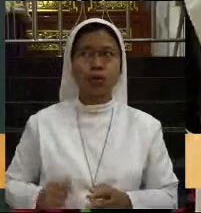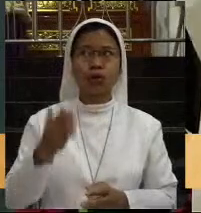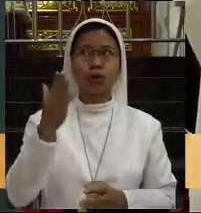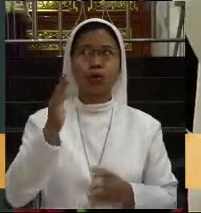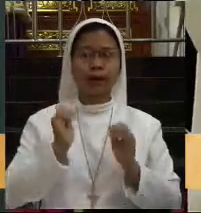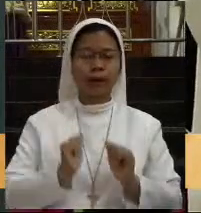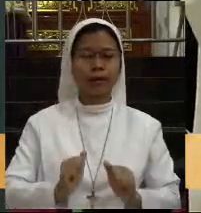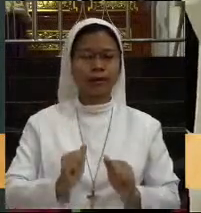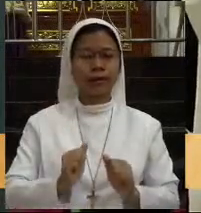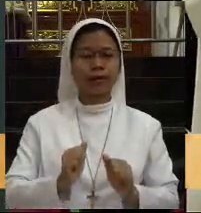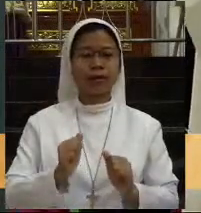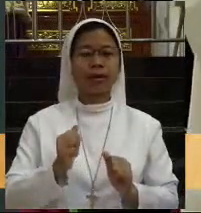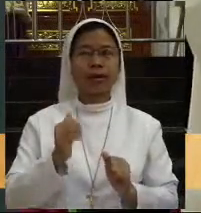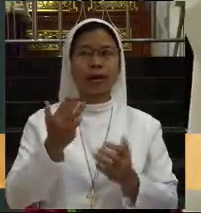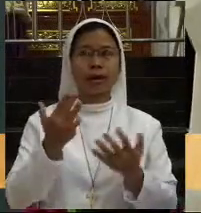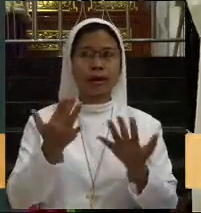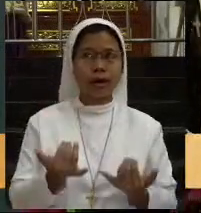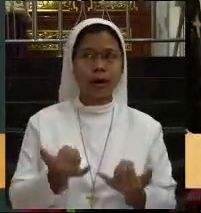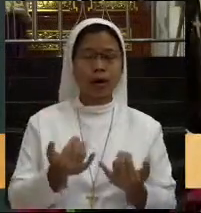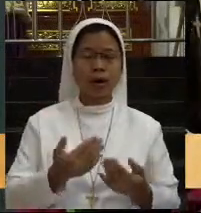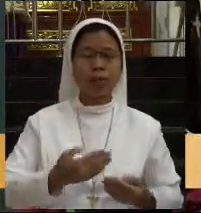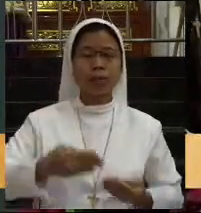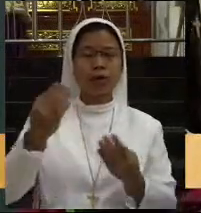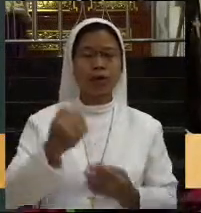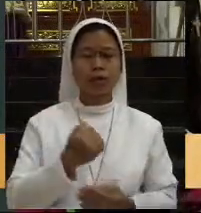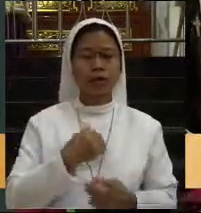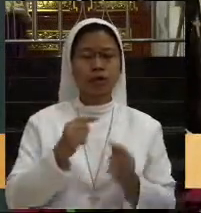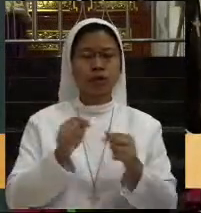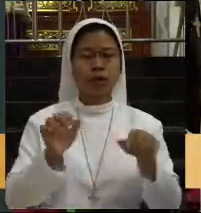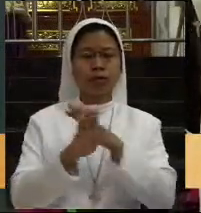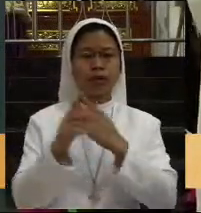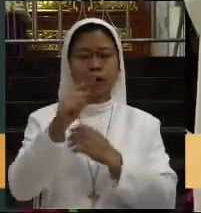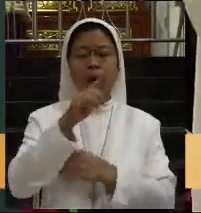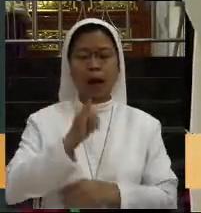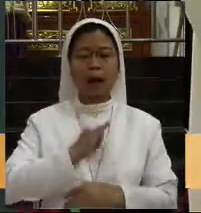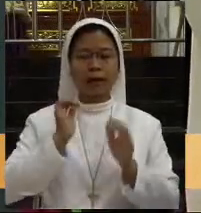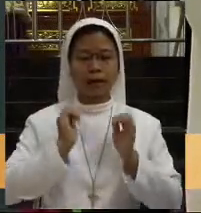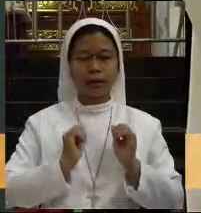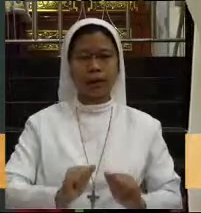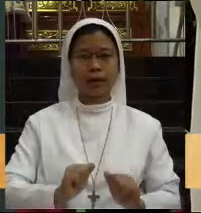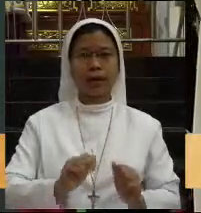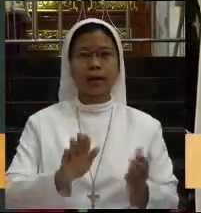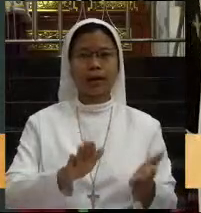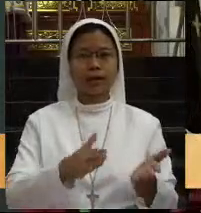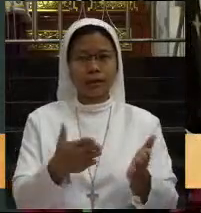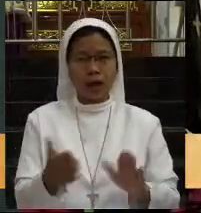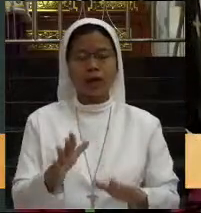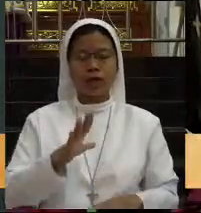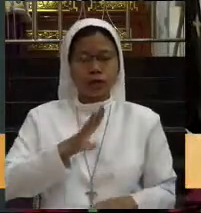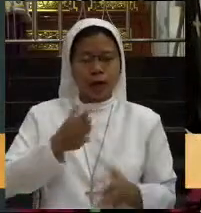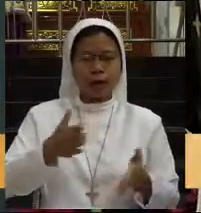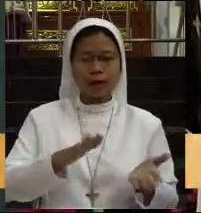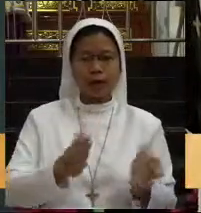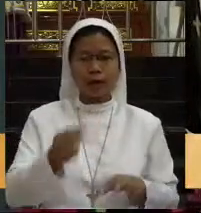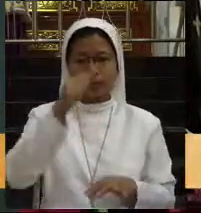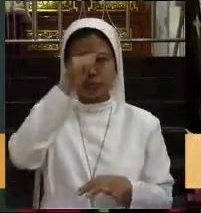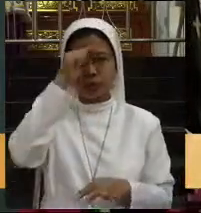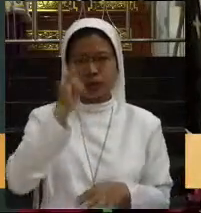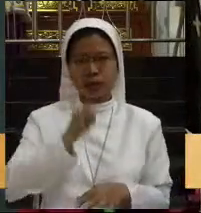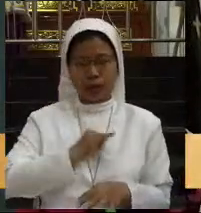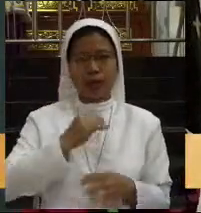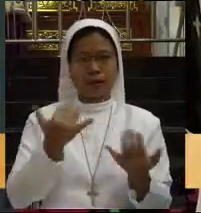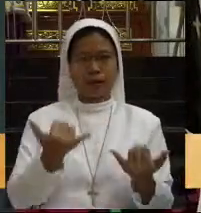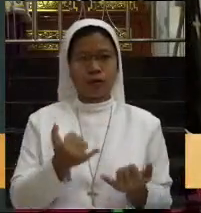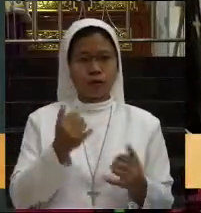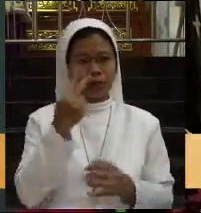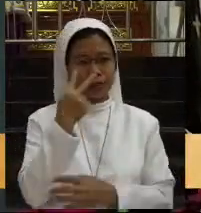ready to die because I've seen what you promised. And it is said that Simeon